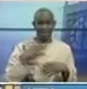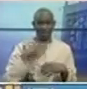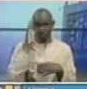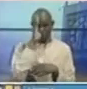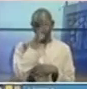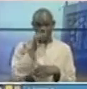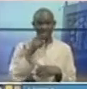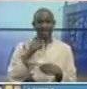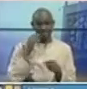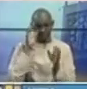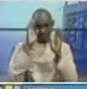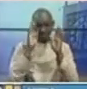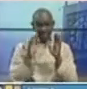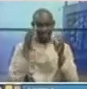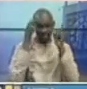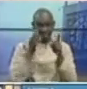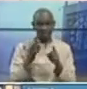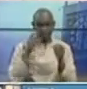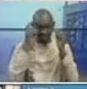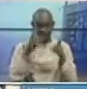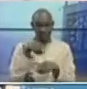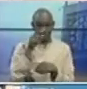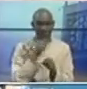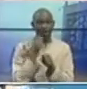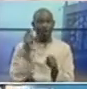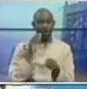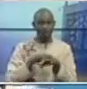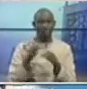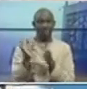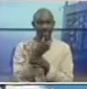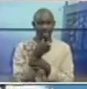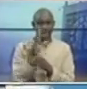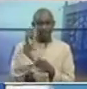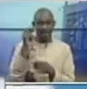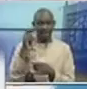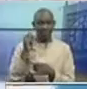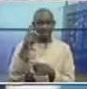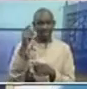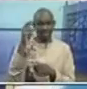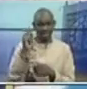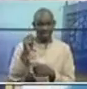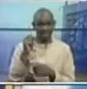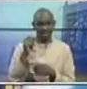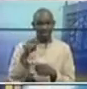will make that all-important decision come Thursday. Ben Kitili, KTN, Poster Grounds, Bungoma.